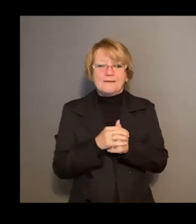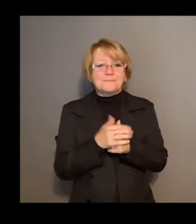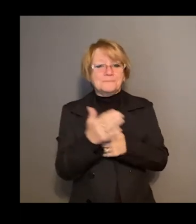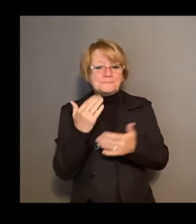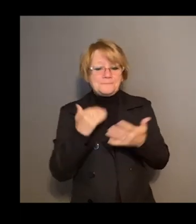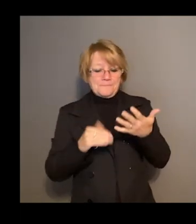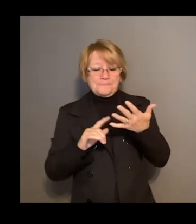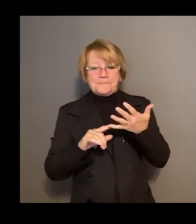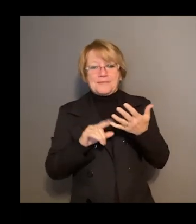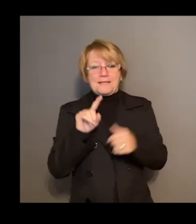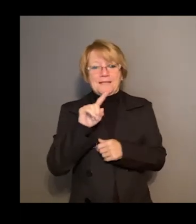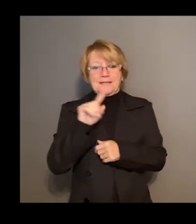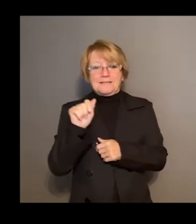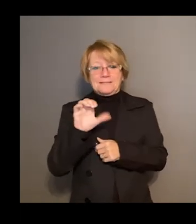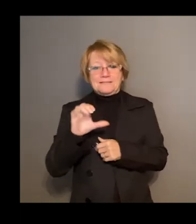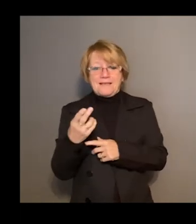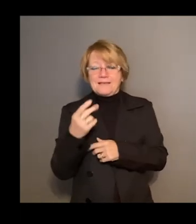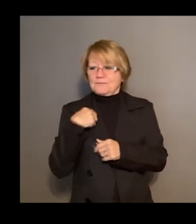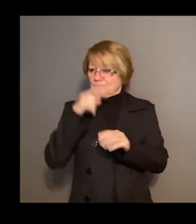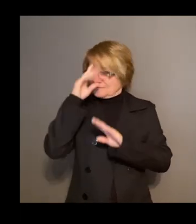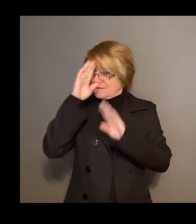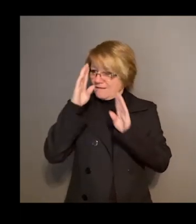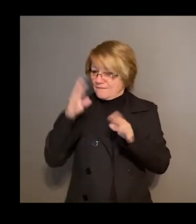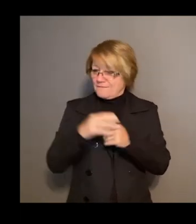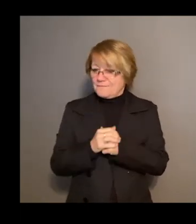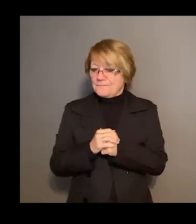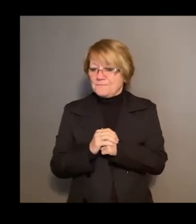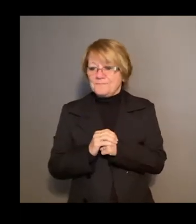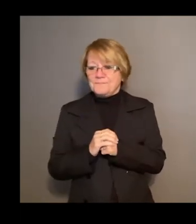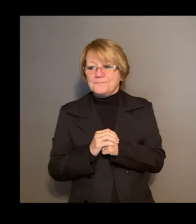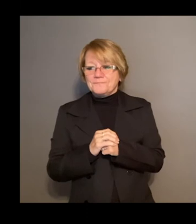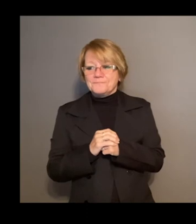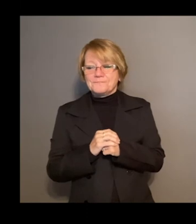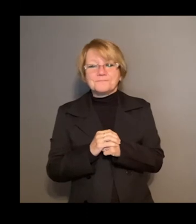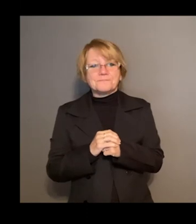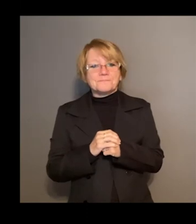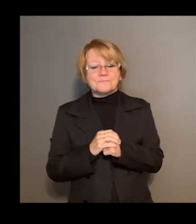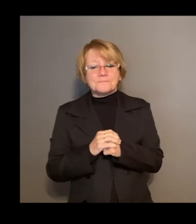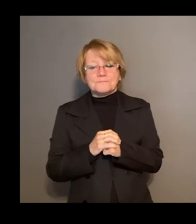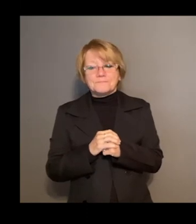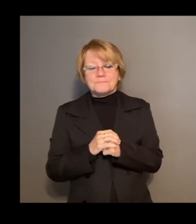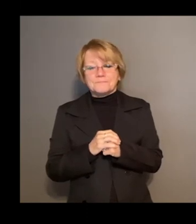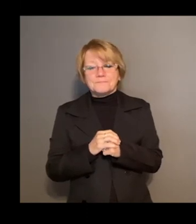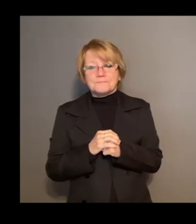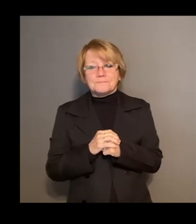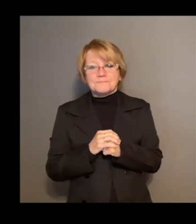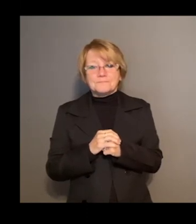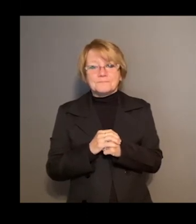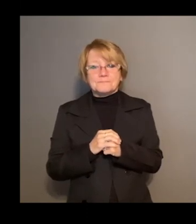Thank you so much, Malik. Appreciate that. Next is Zach Vega. Zach, could you say hello?